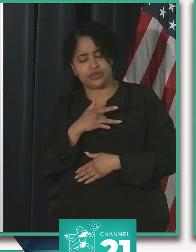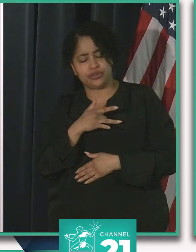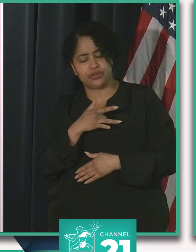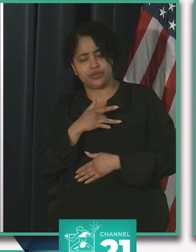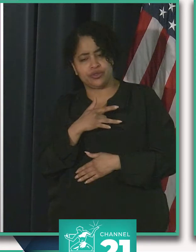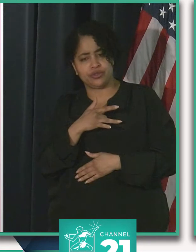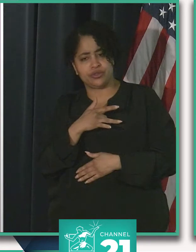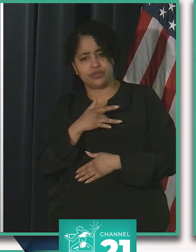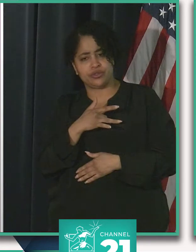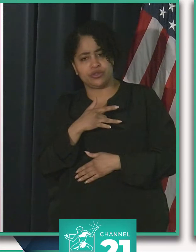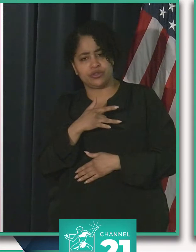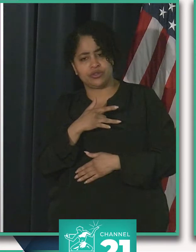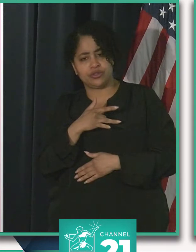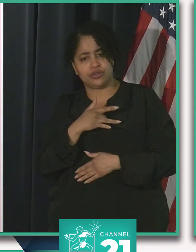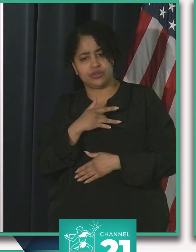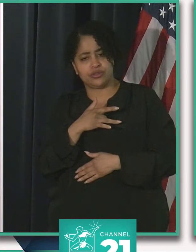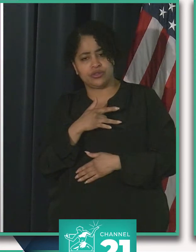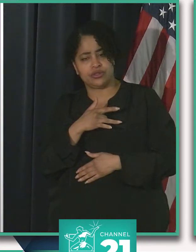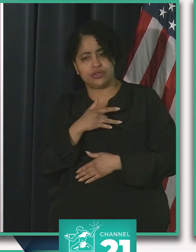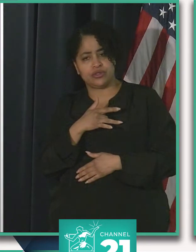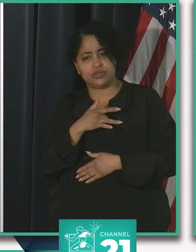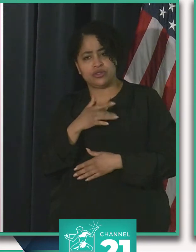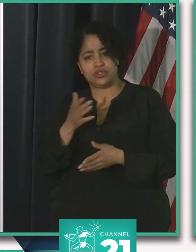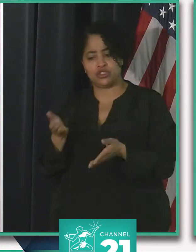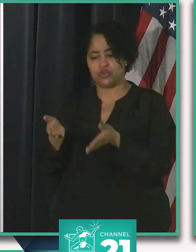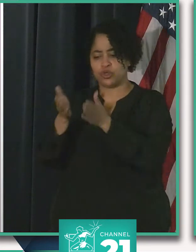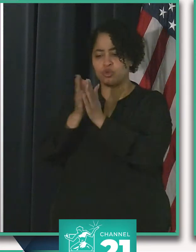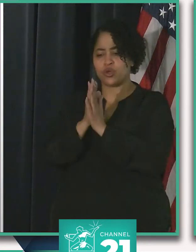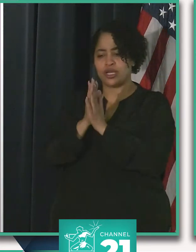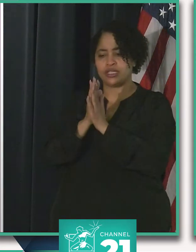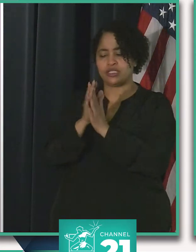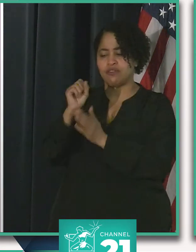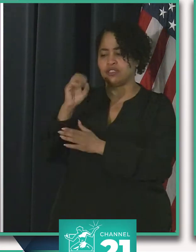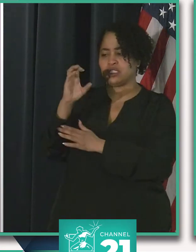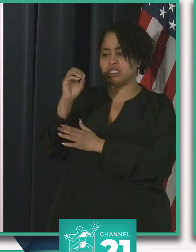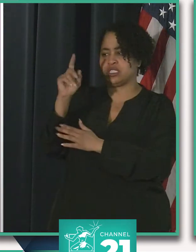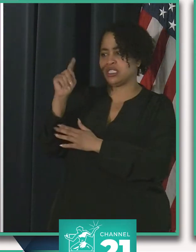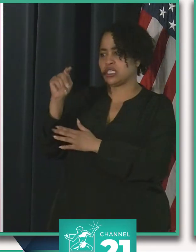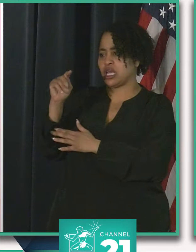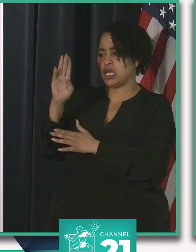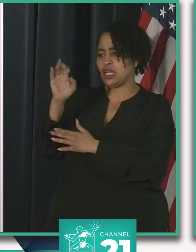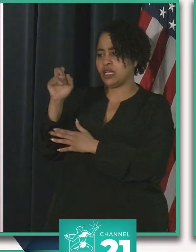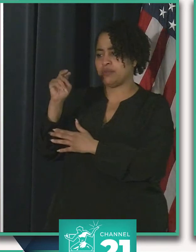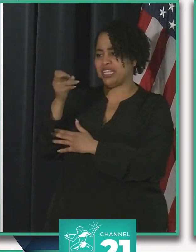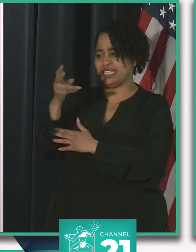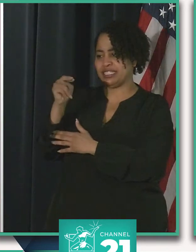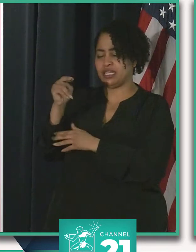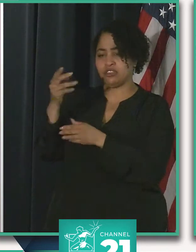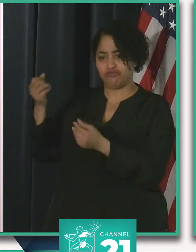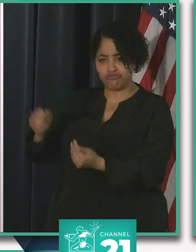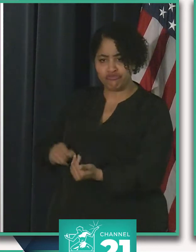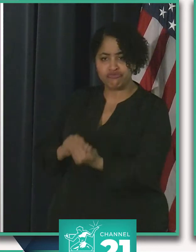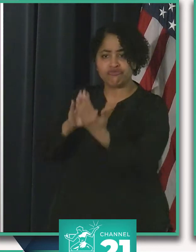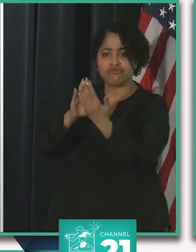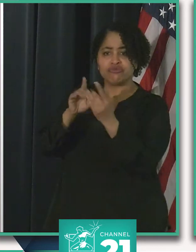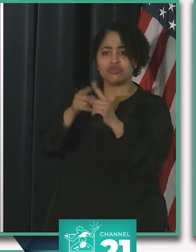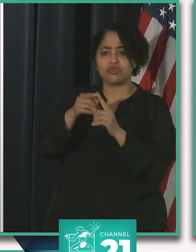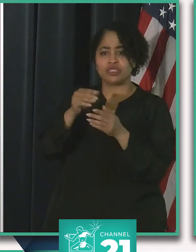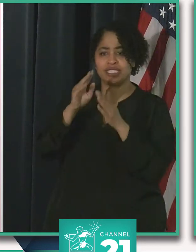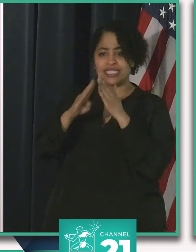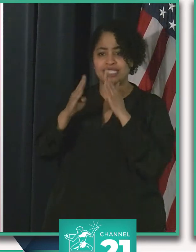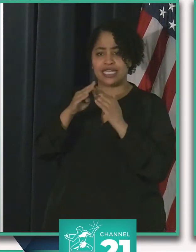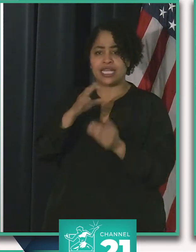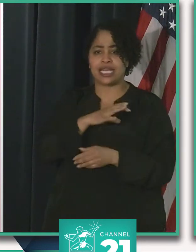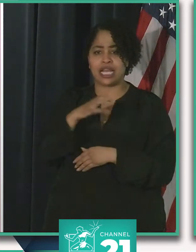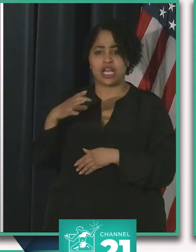to request of Scott Benson to go before the city council